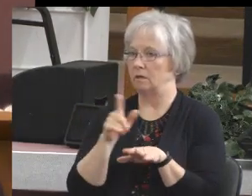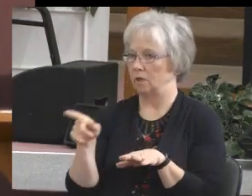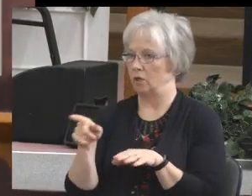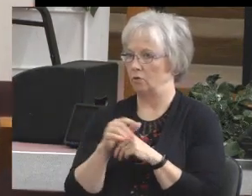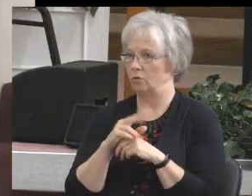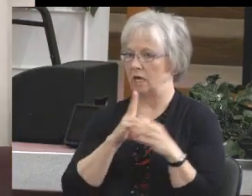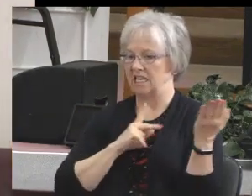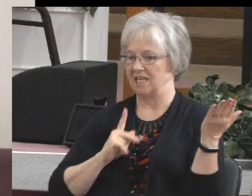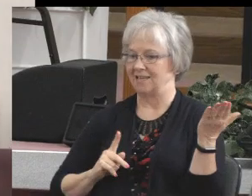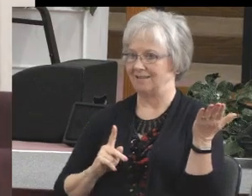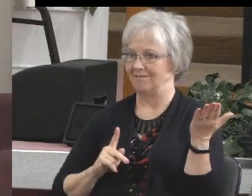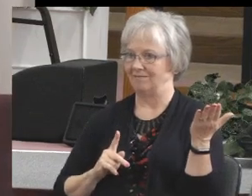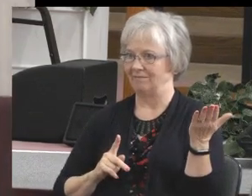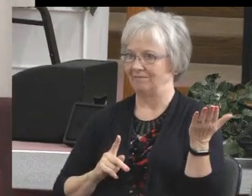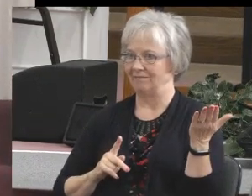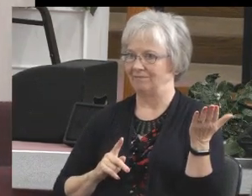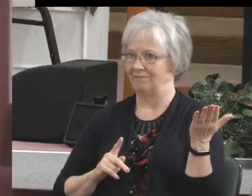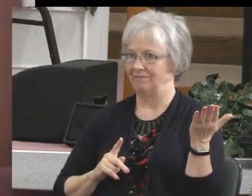That's what they said.